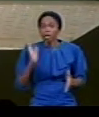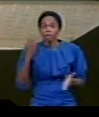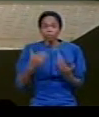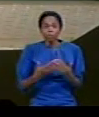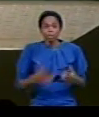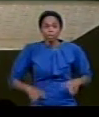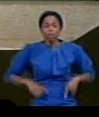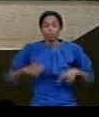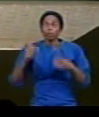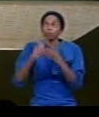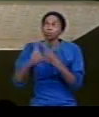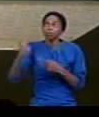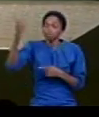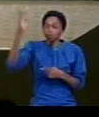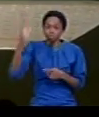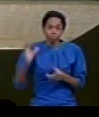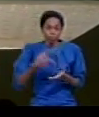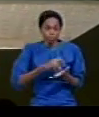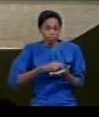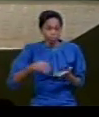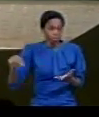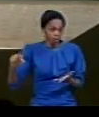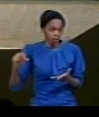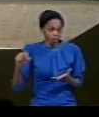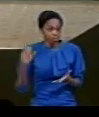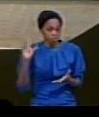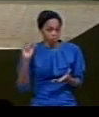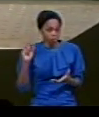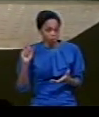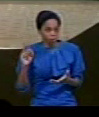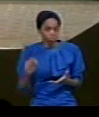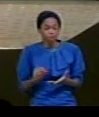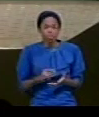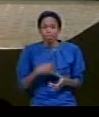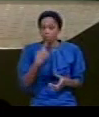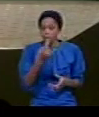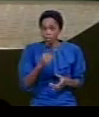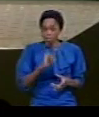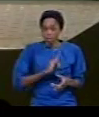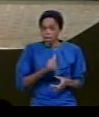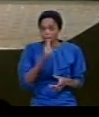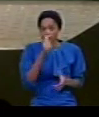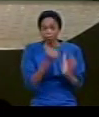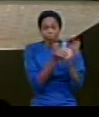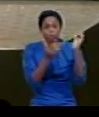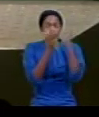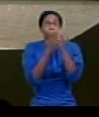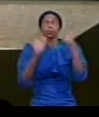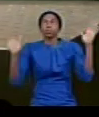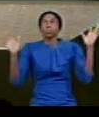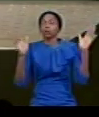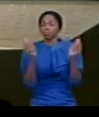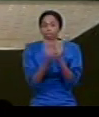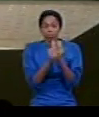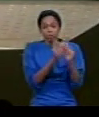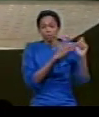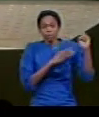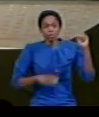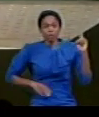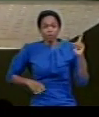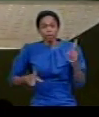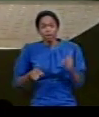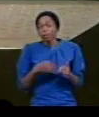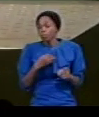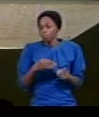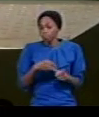unto God. Verse 20, it says, I am crucified with Christ. Nevertheless,